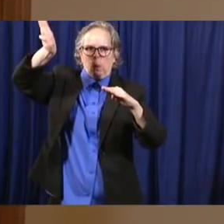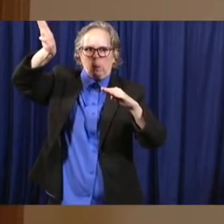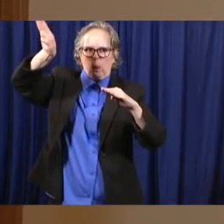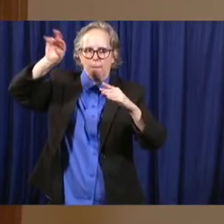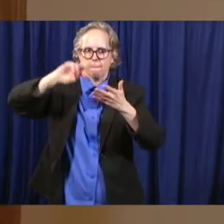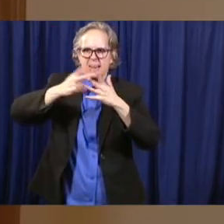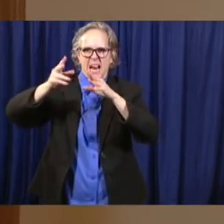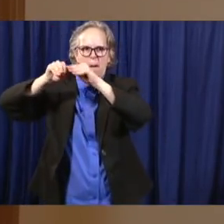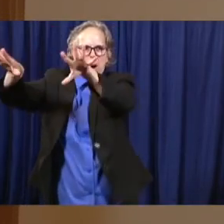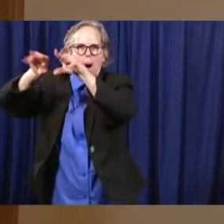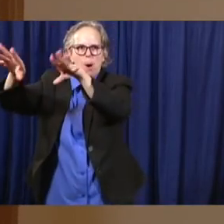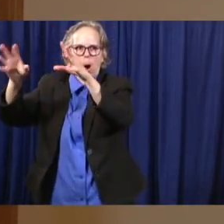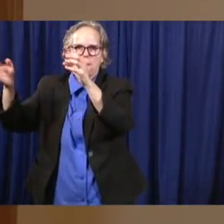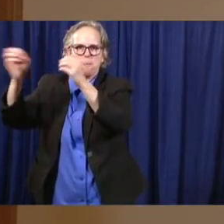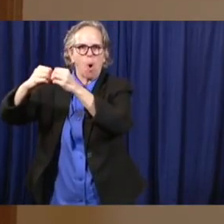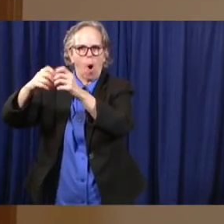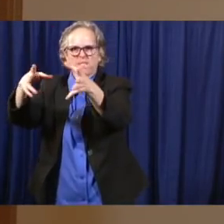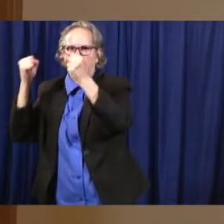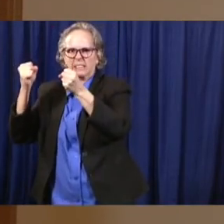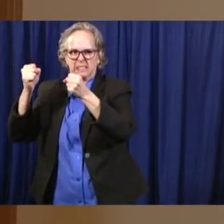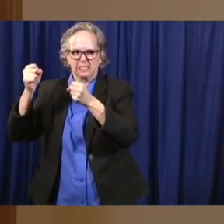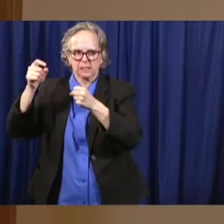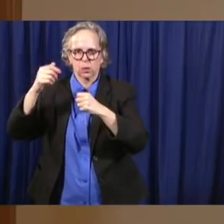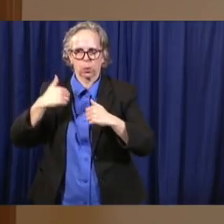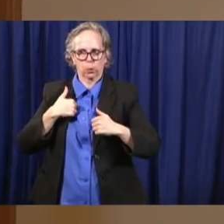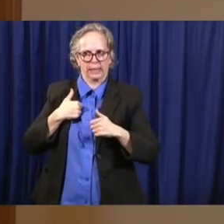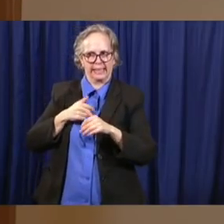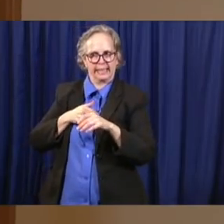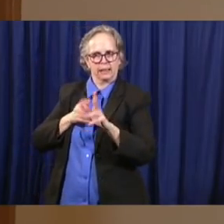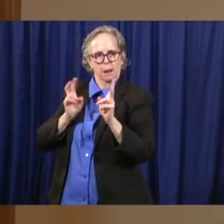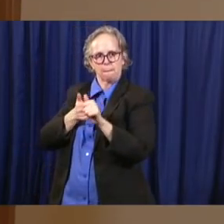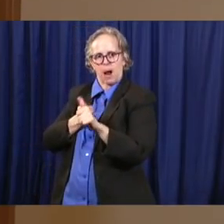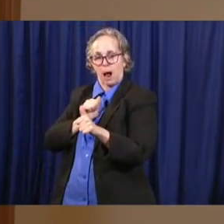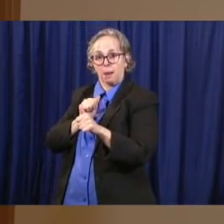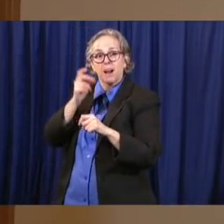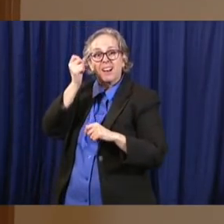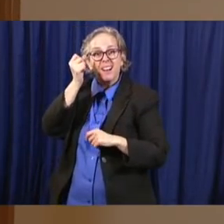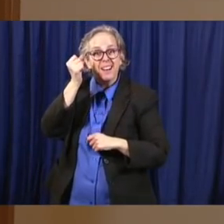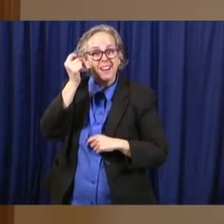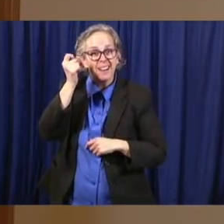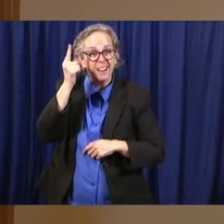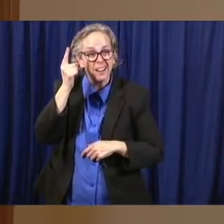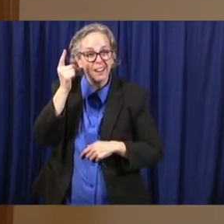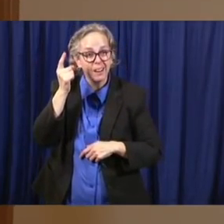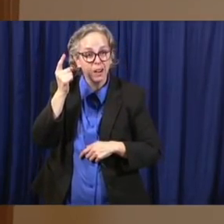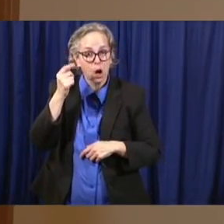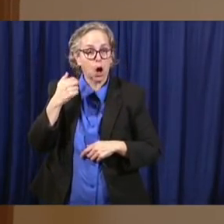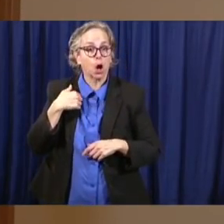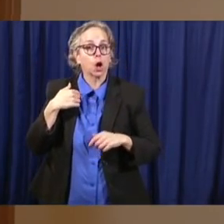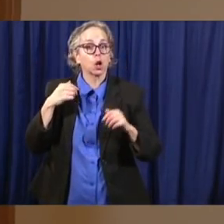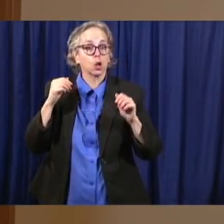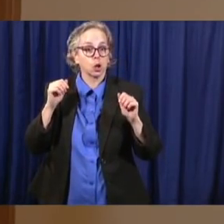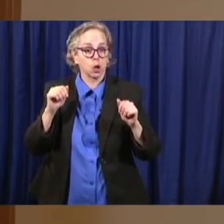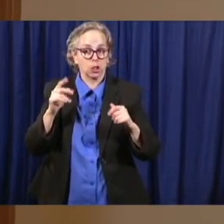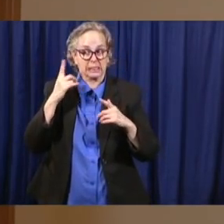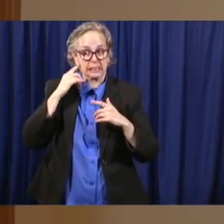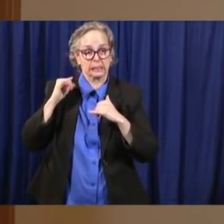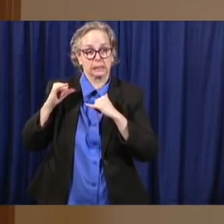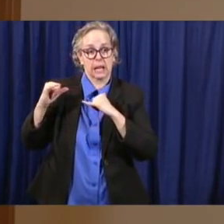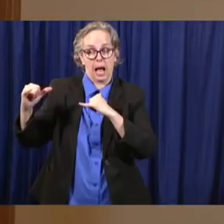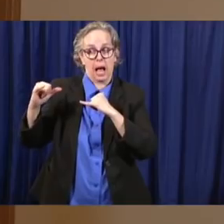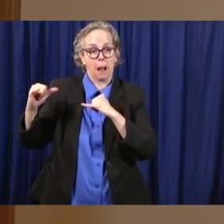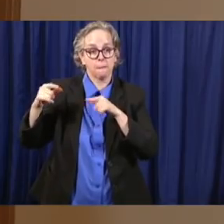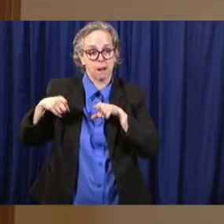in a community fashion probably than we did, but we can go back and see the same kinds of things they're seeing. So we must